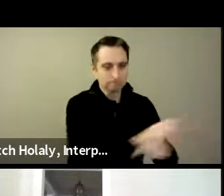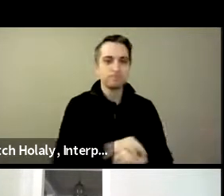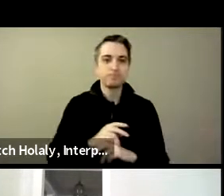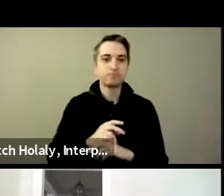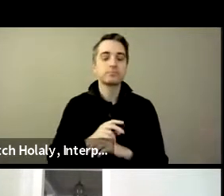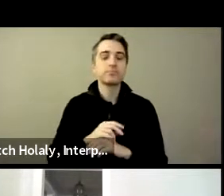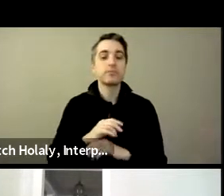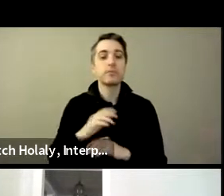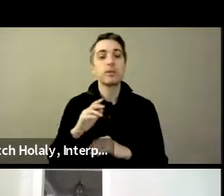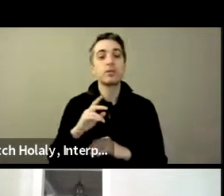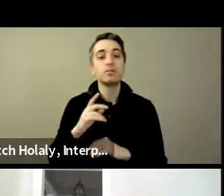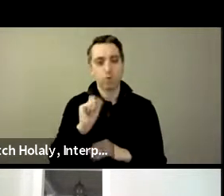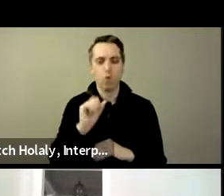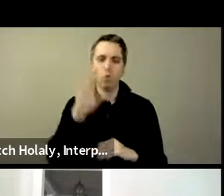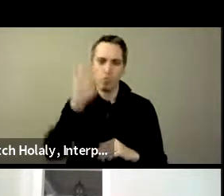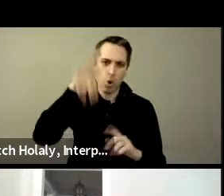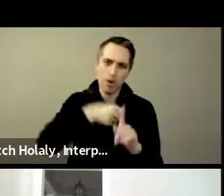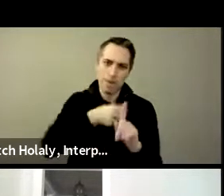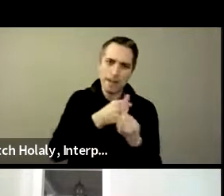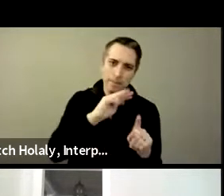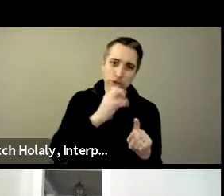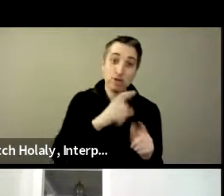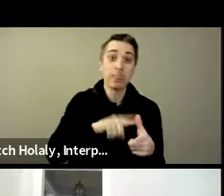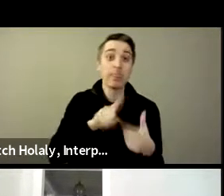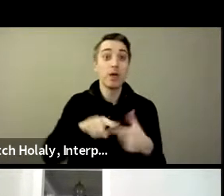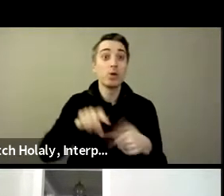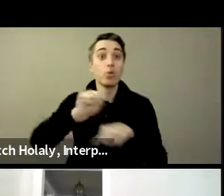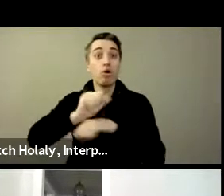Michigan. And then when he went to work for Isaiah McKinnon,